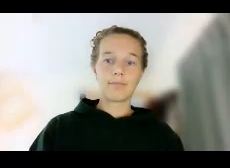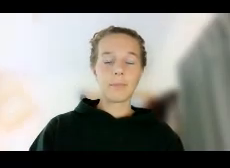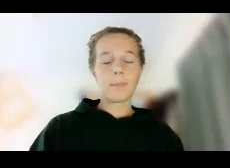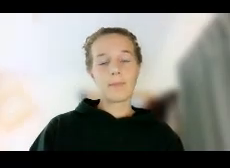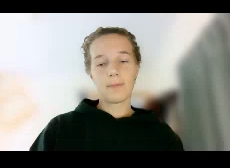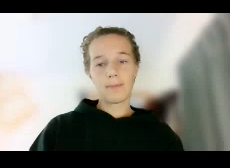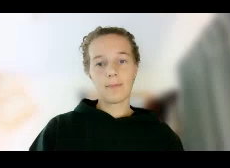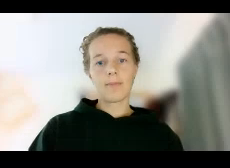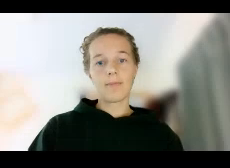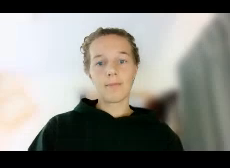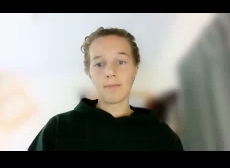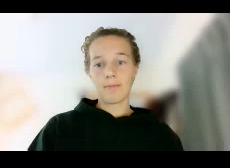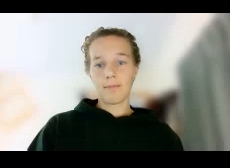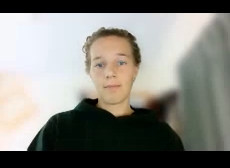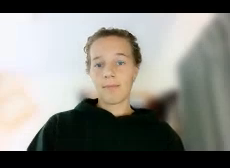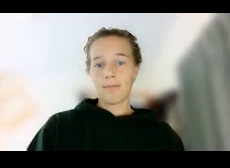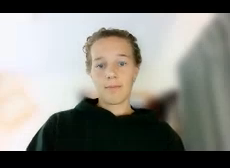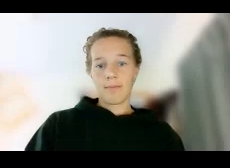million birds.